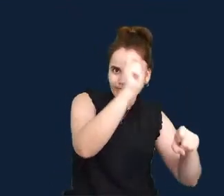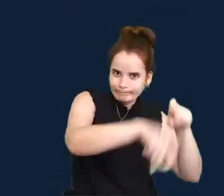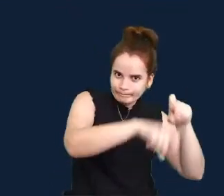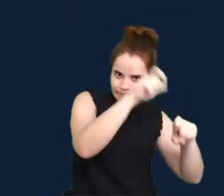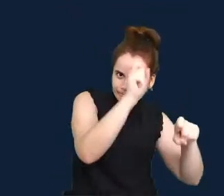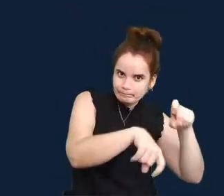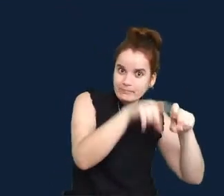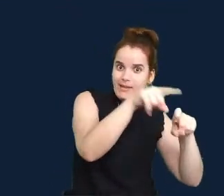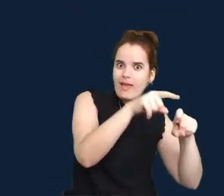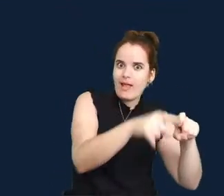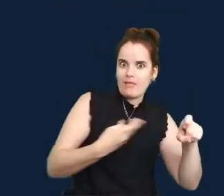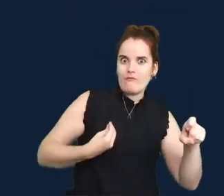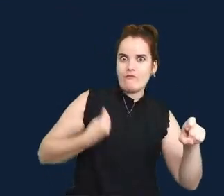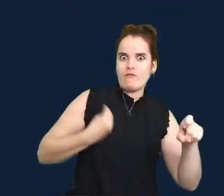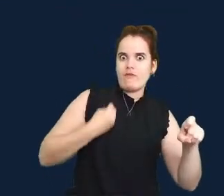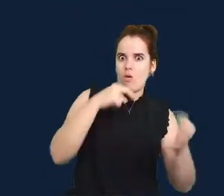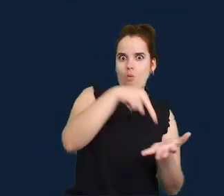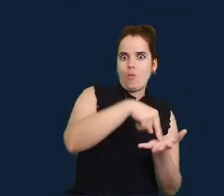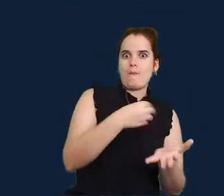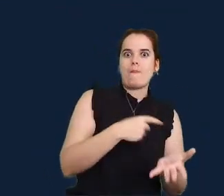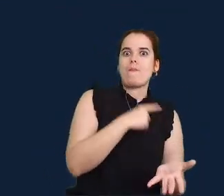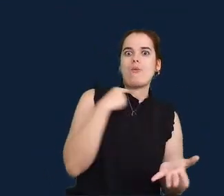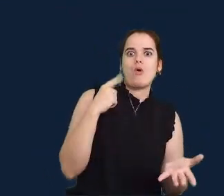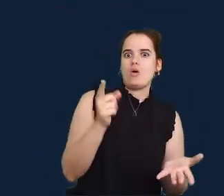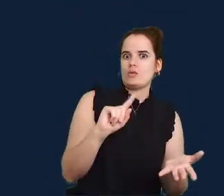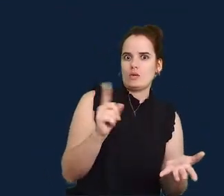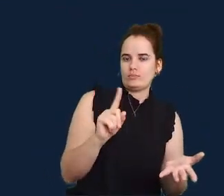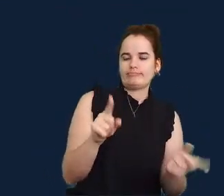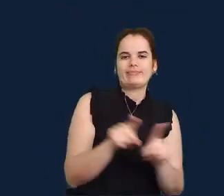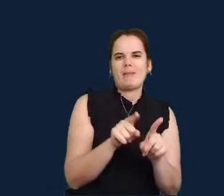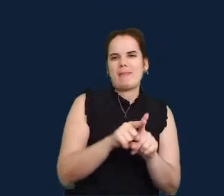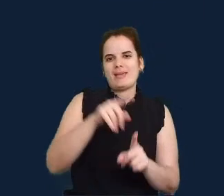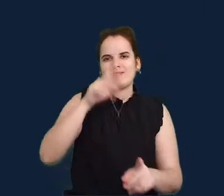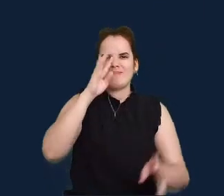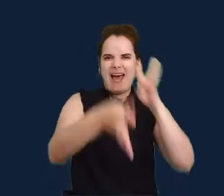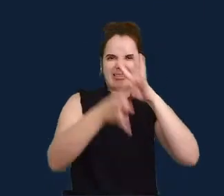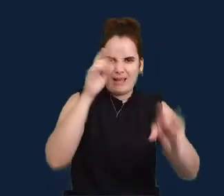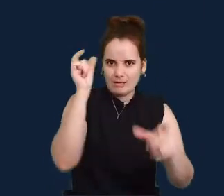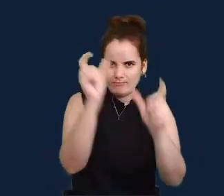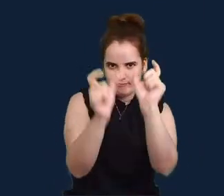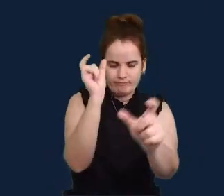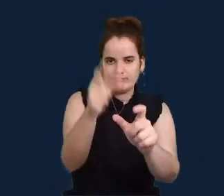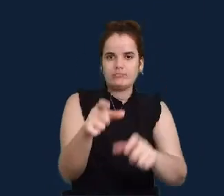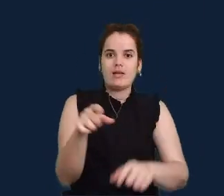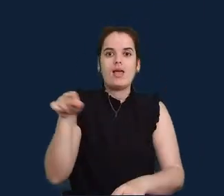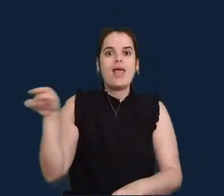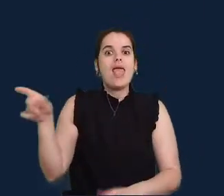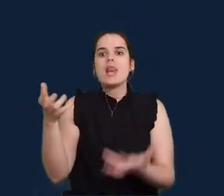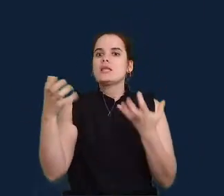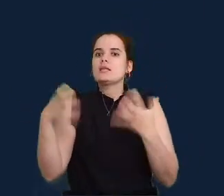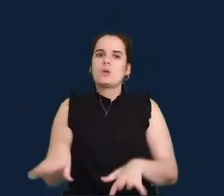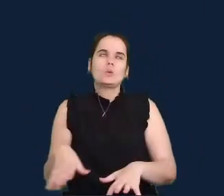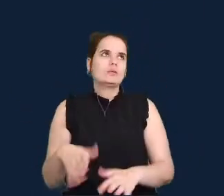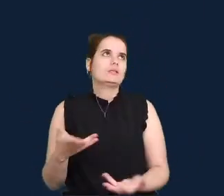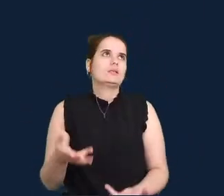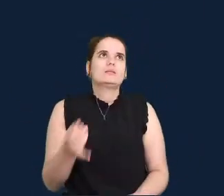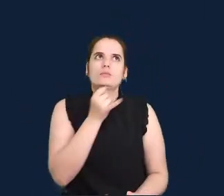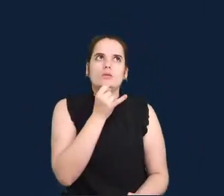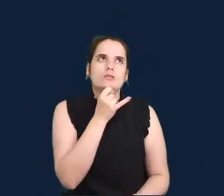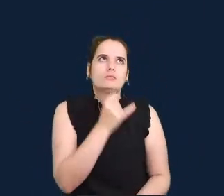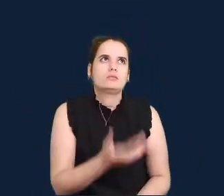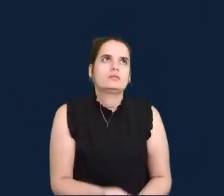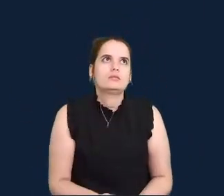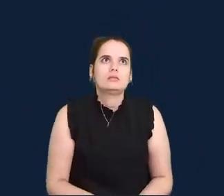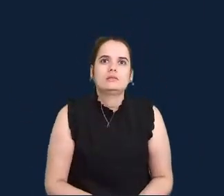that, he, of course, did not want to take the approach where they were silhouetted,